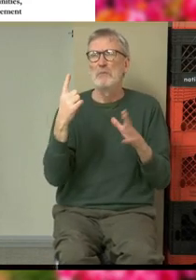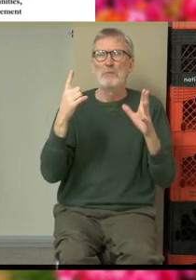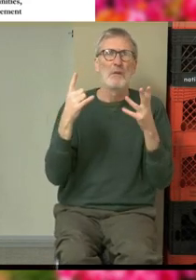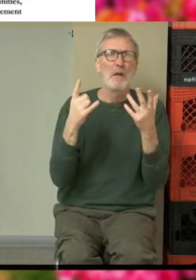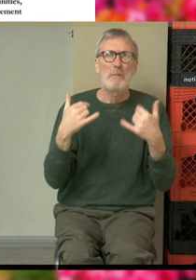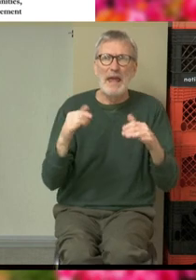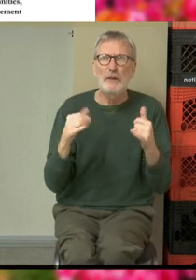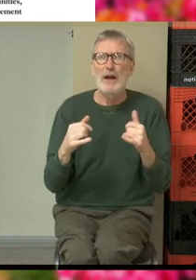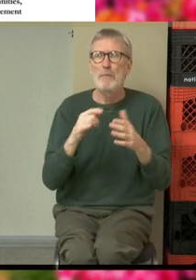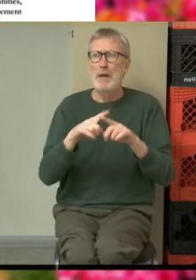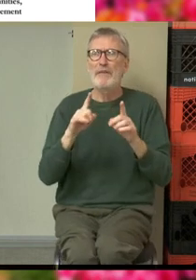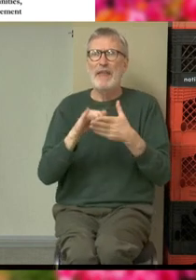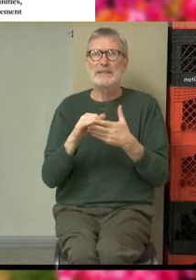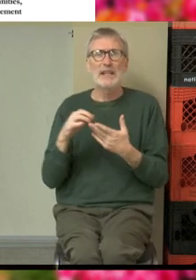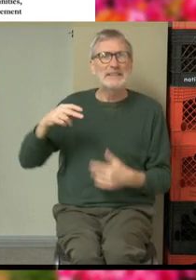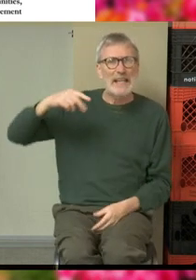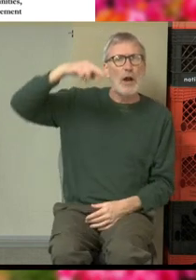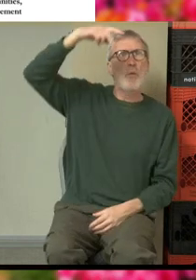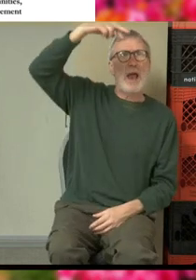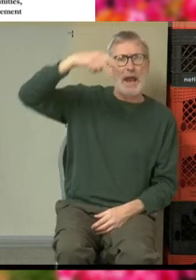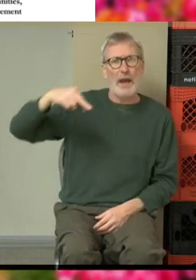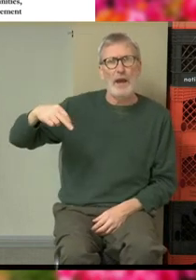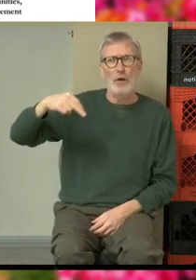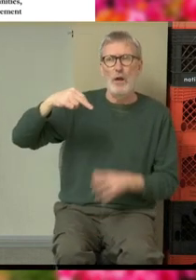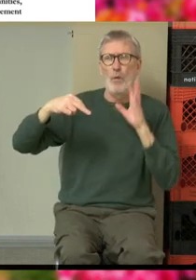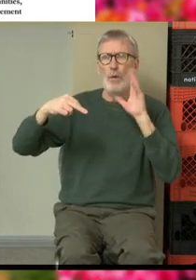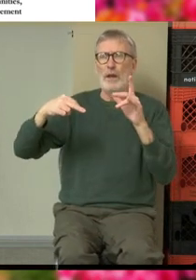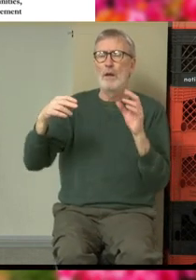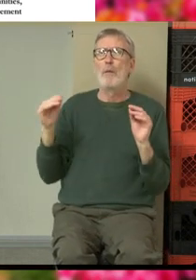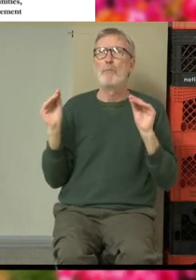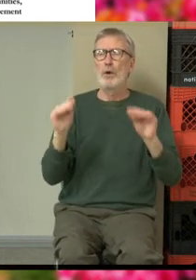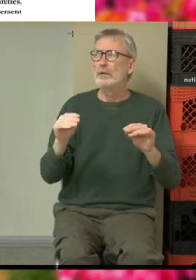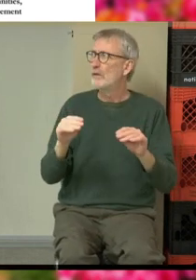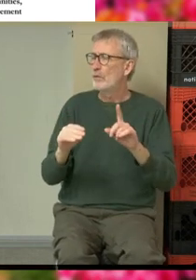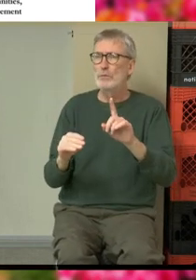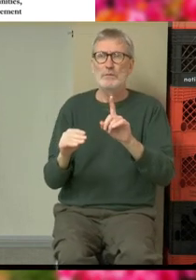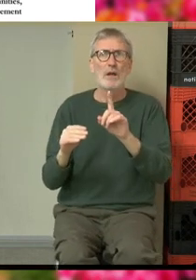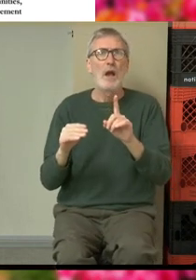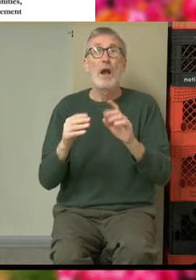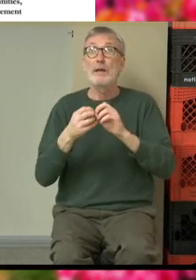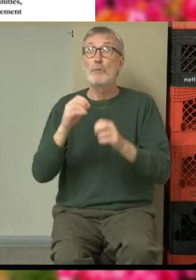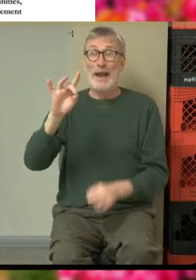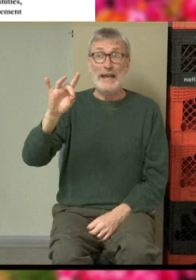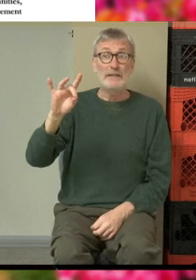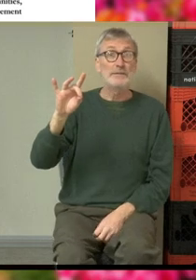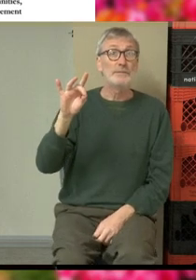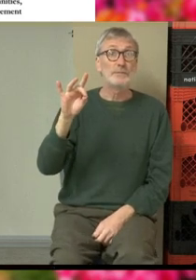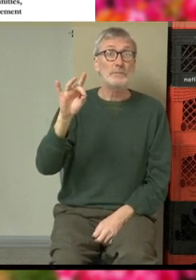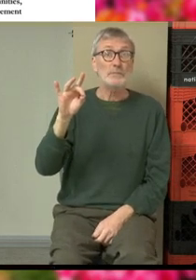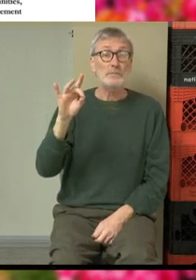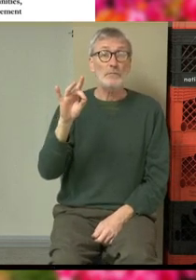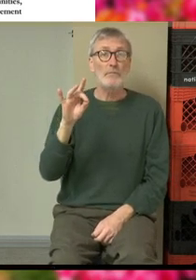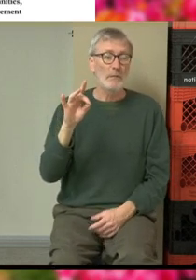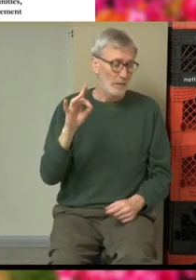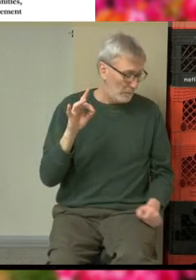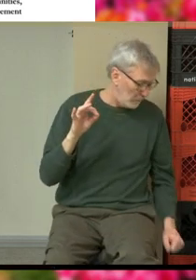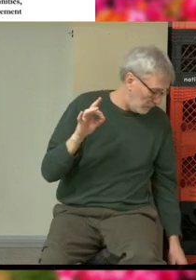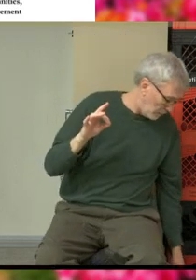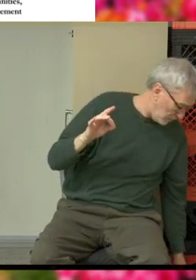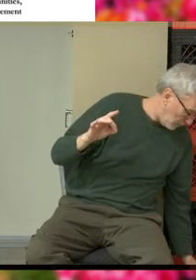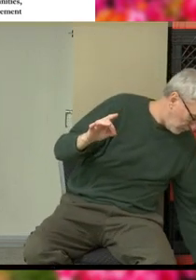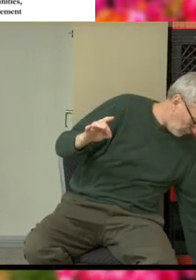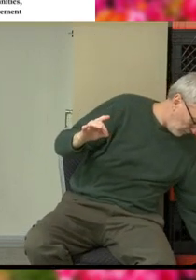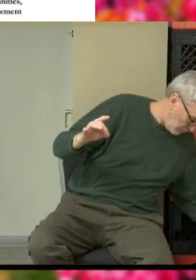playground, which I'll get into in a minute, but that's a stairway connection. Number 8 is what we're calling a